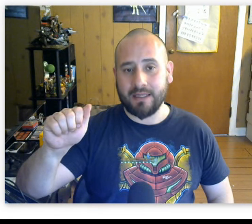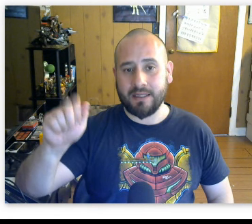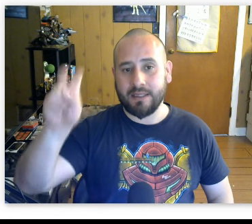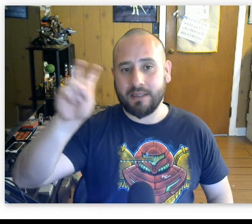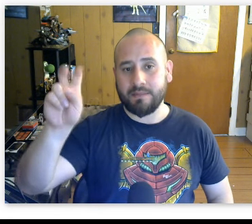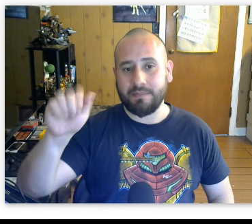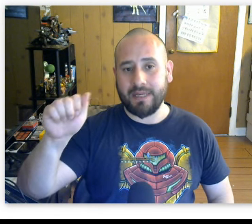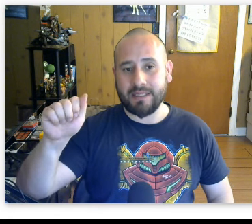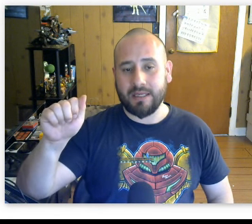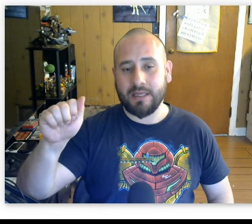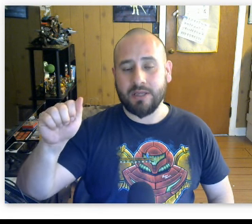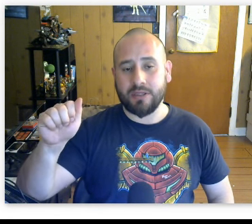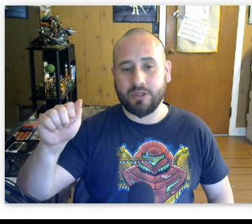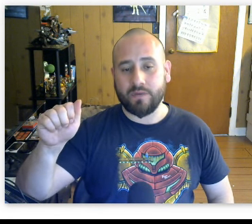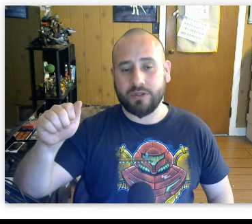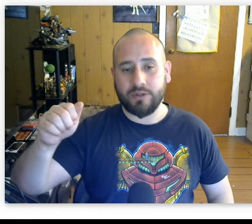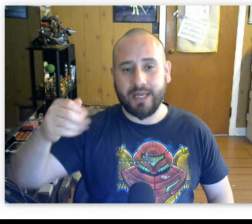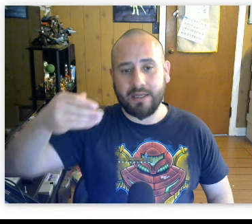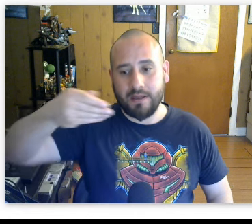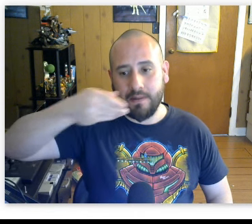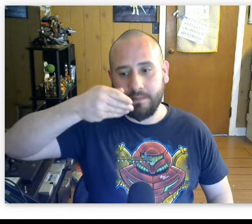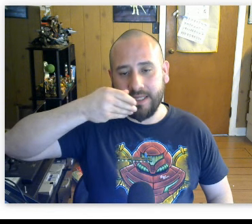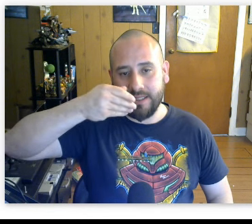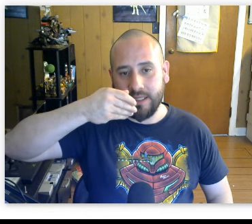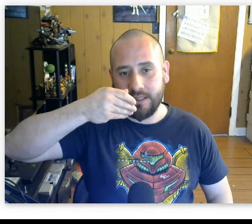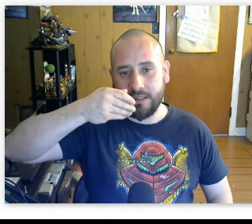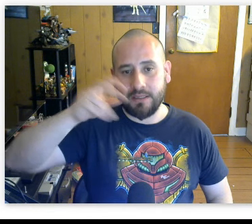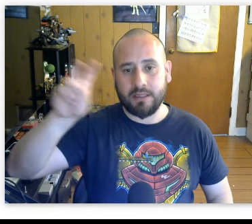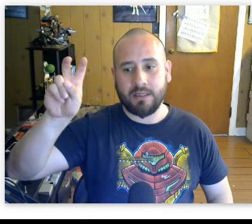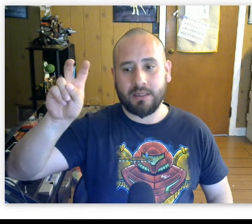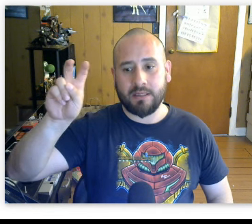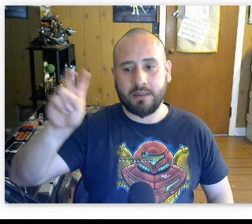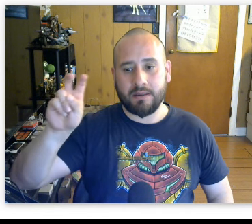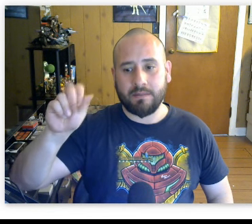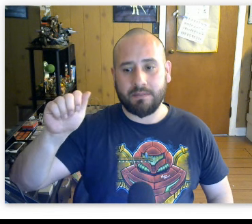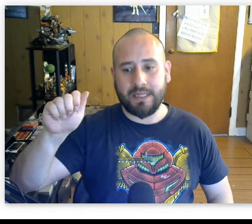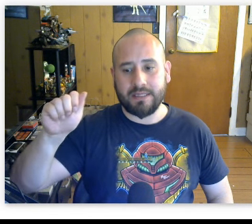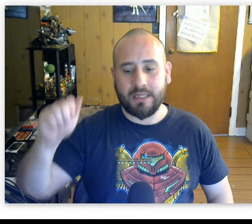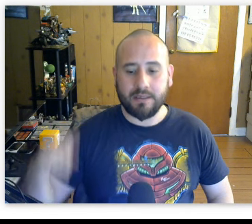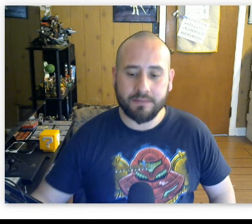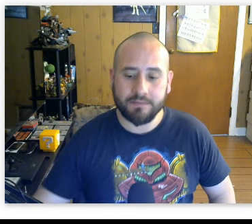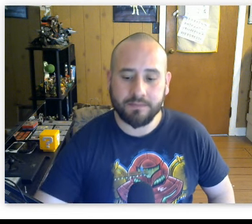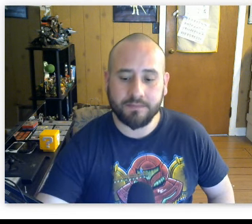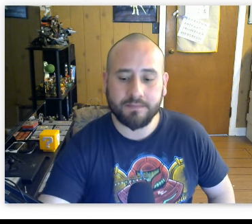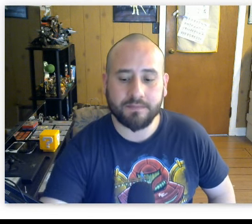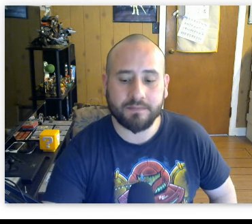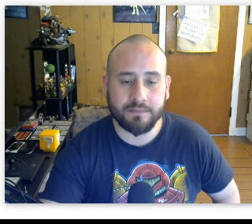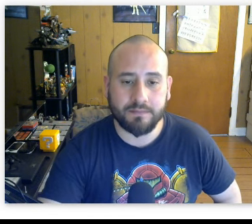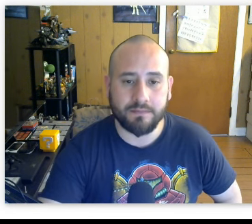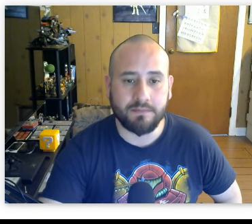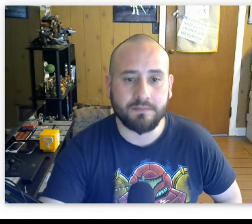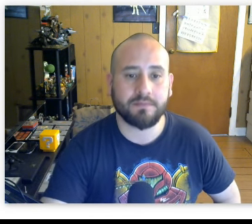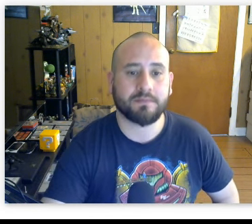P-I-Z-Z-A. Pizza. So let's go over those two again. Pizza. Pizza.